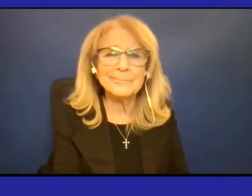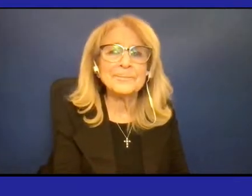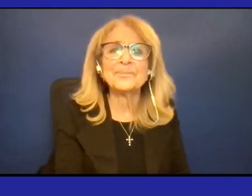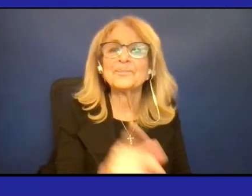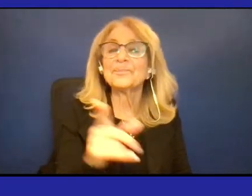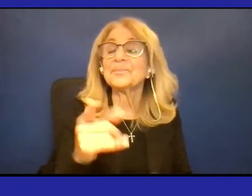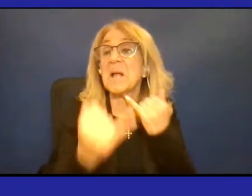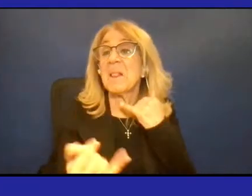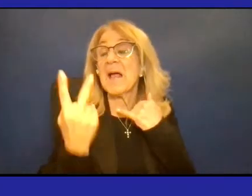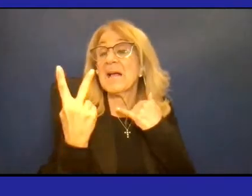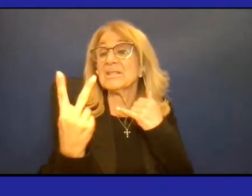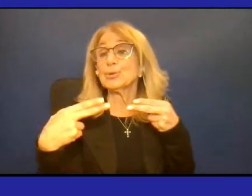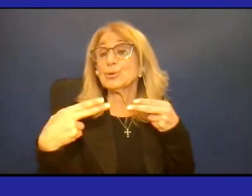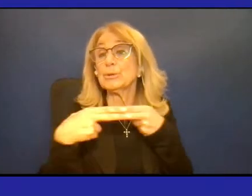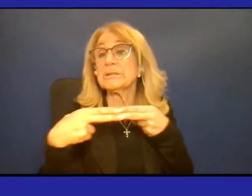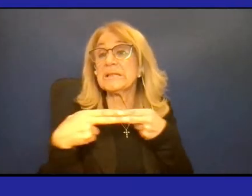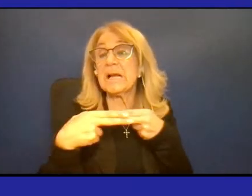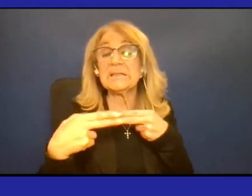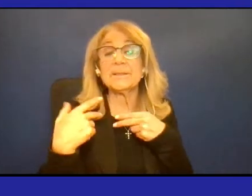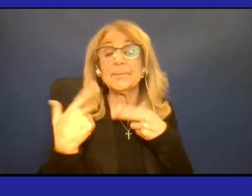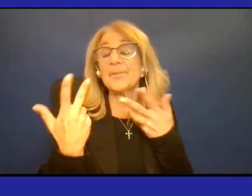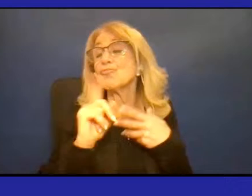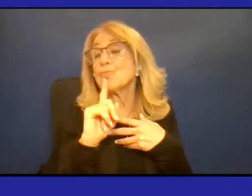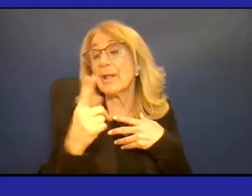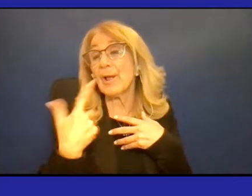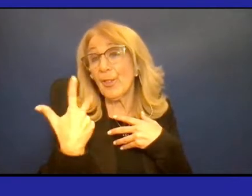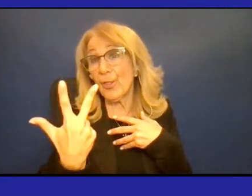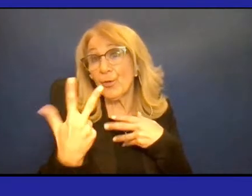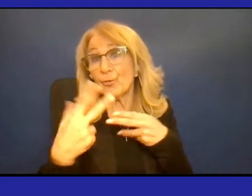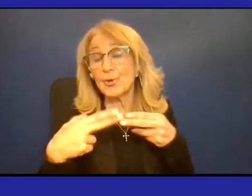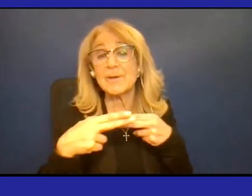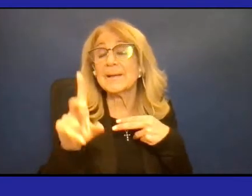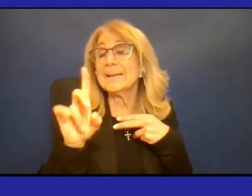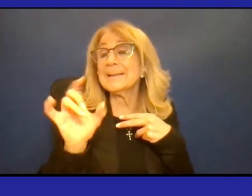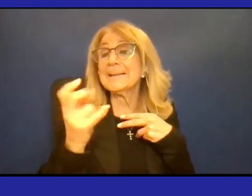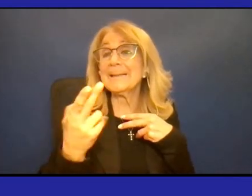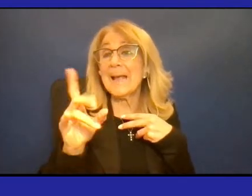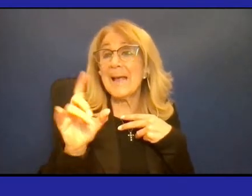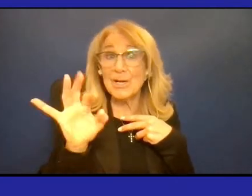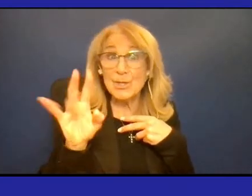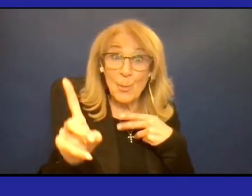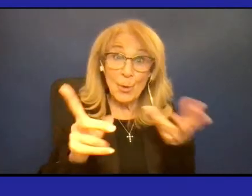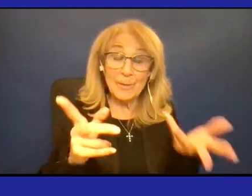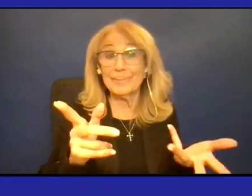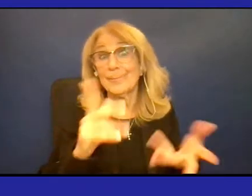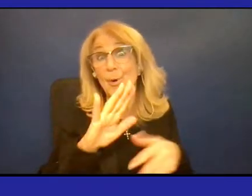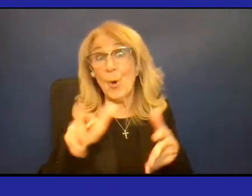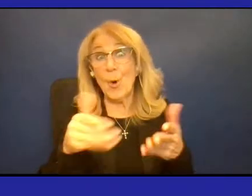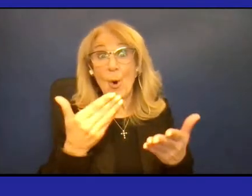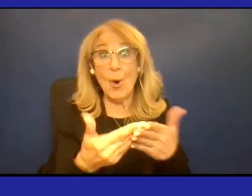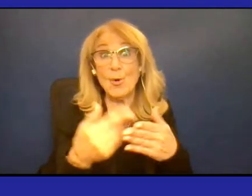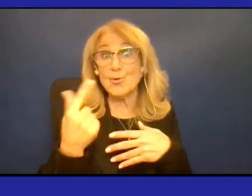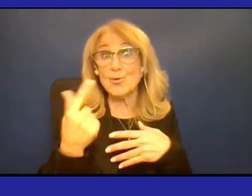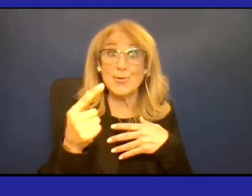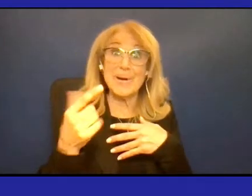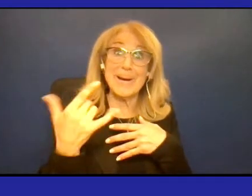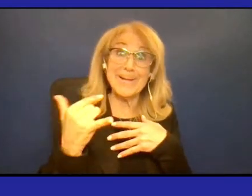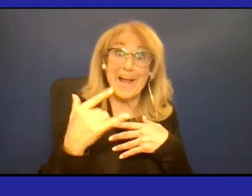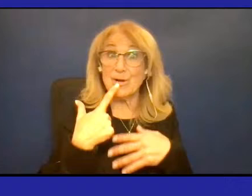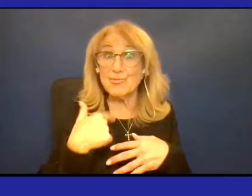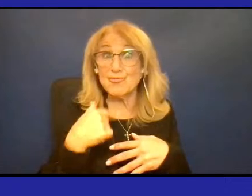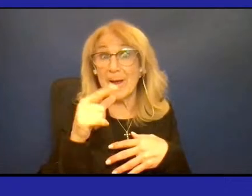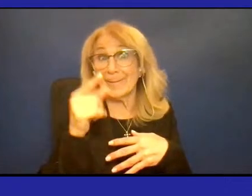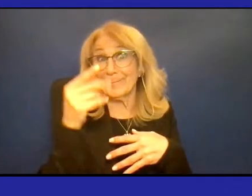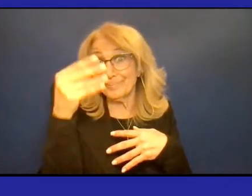two slides, or three slides, is the dashboard in all its glory with the green, yellow, and red, as well as